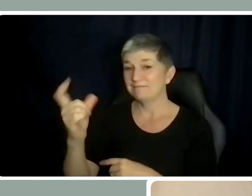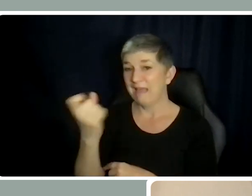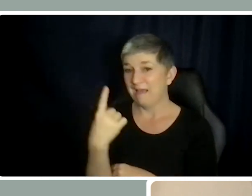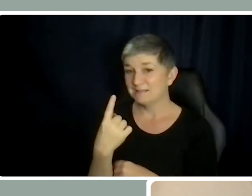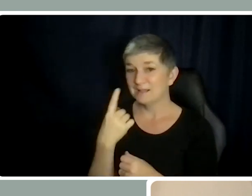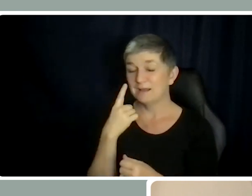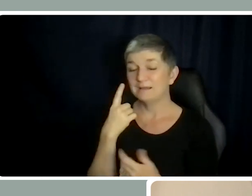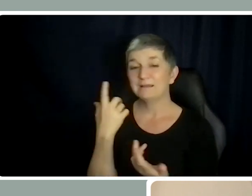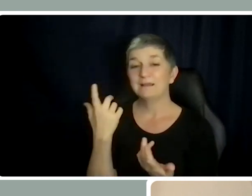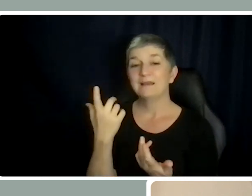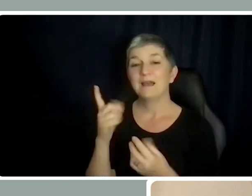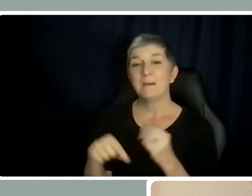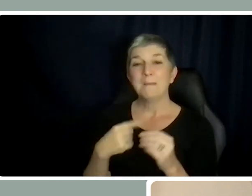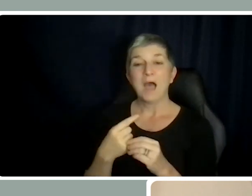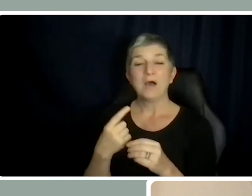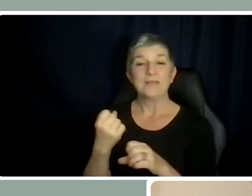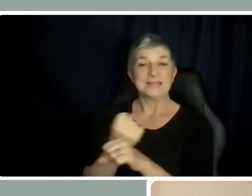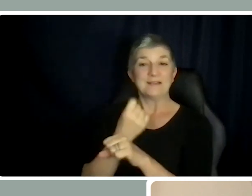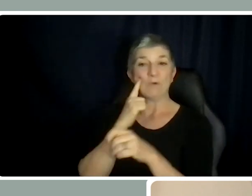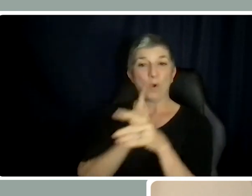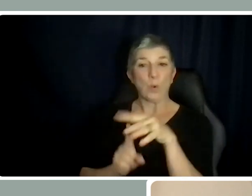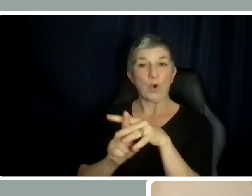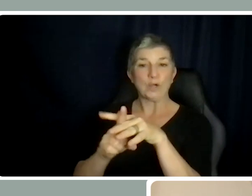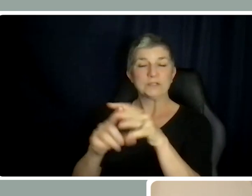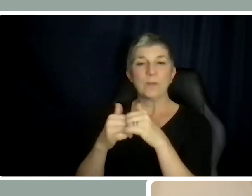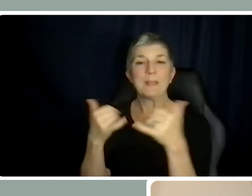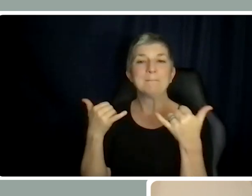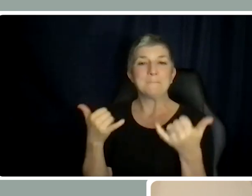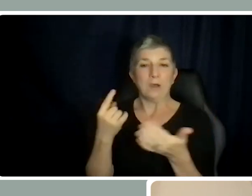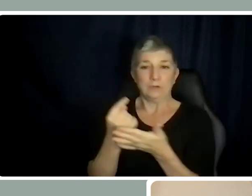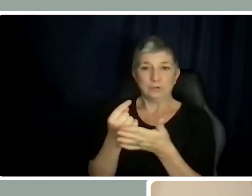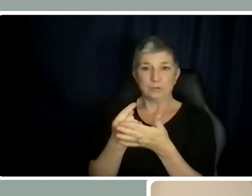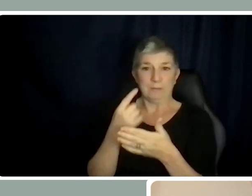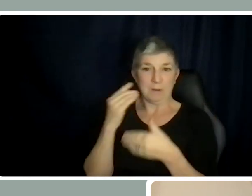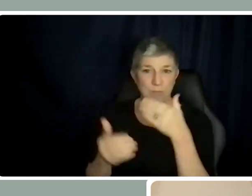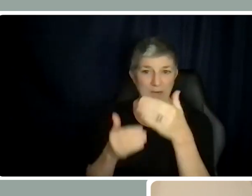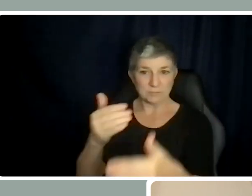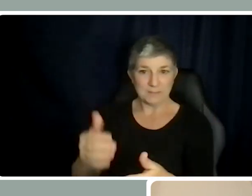asking about the stats for recurrence with a modern treatment regimen.